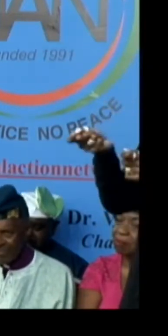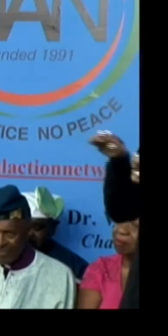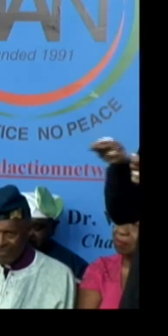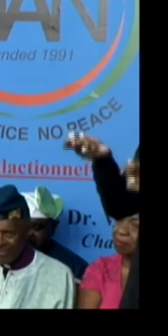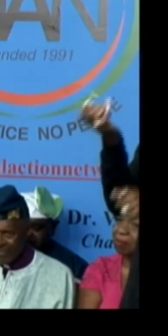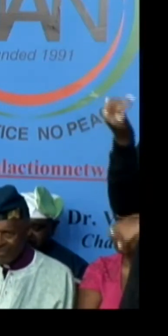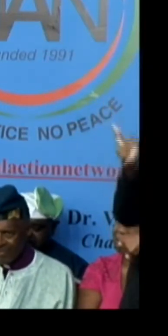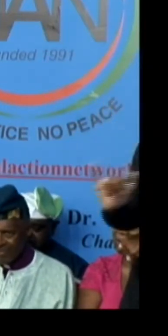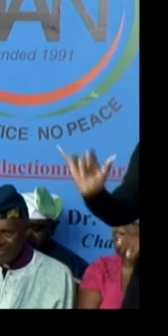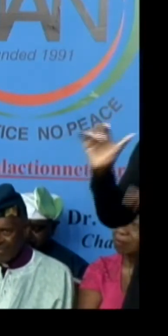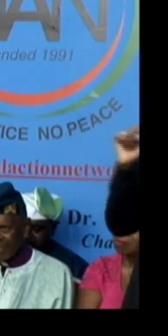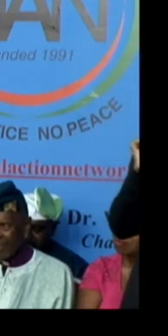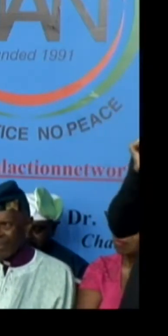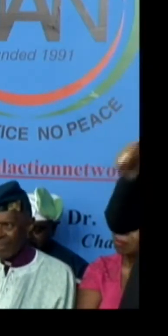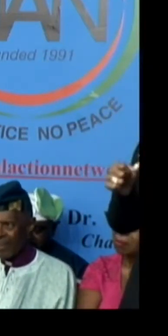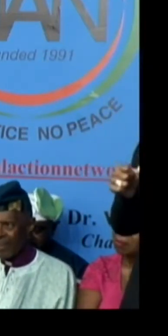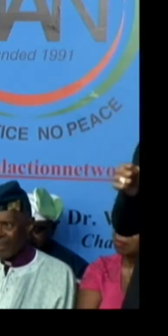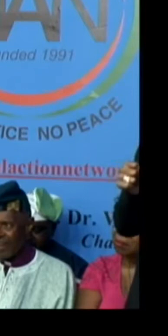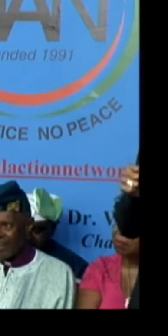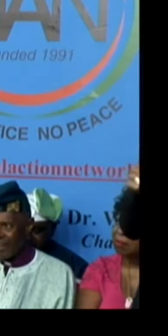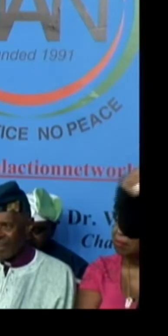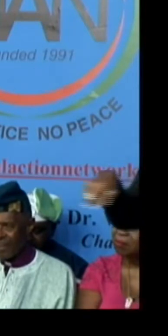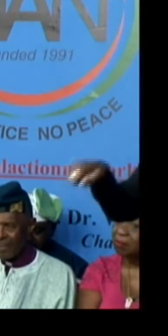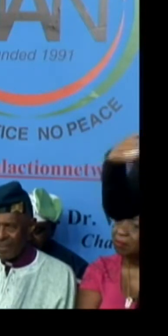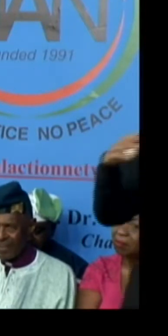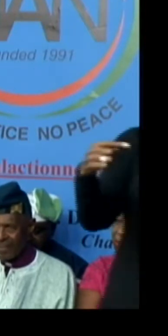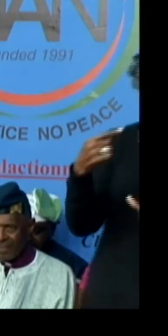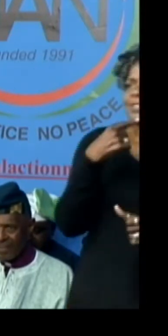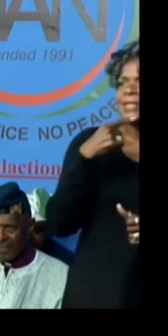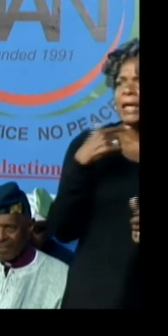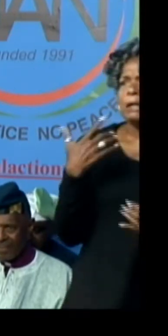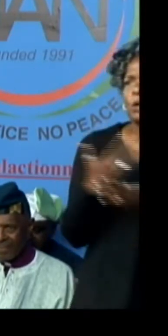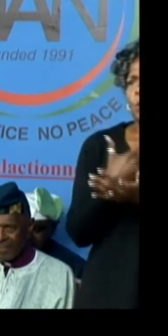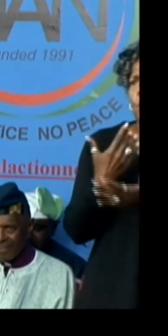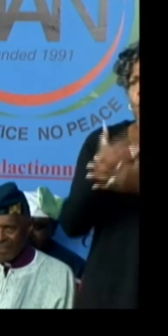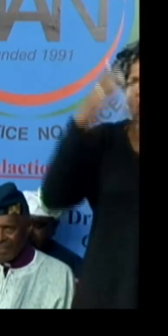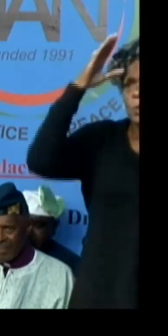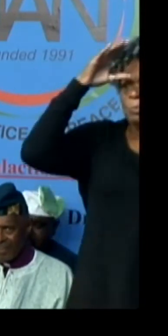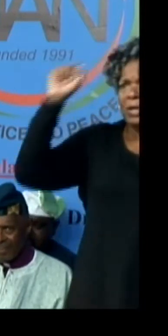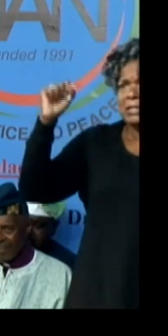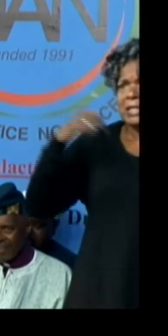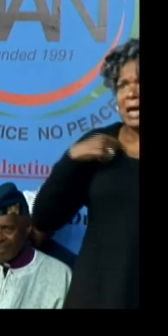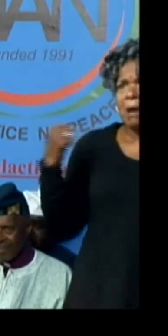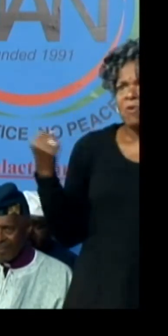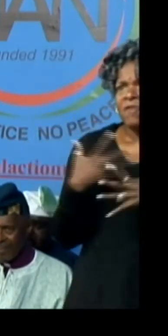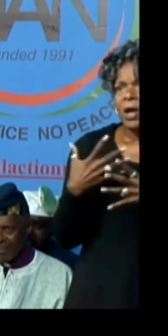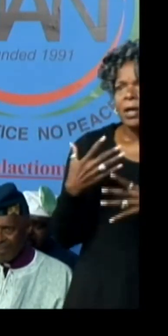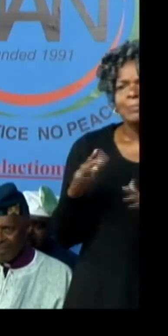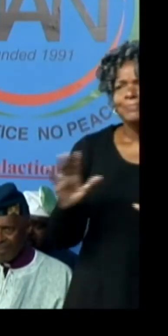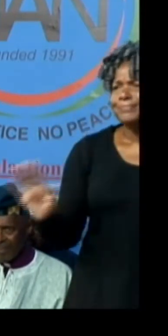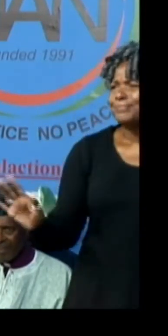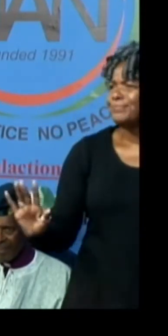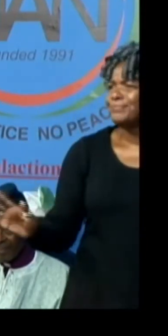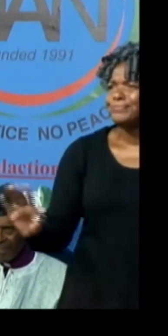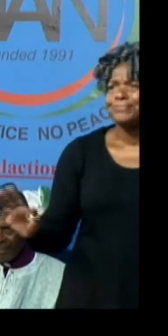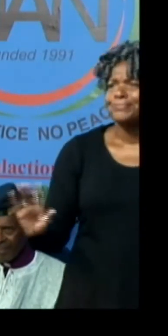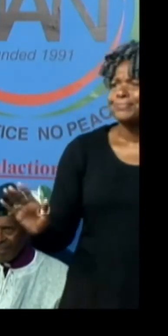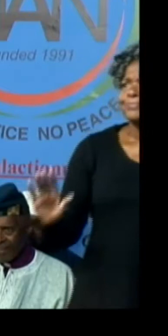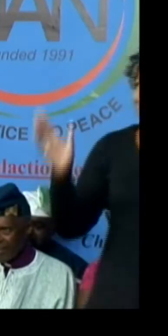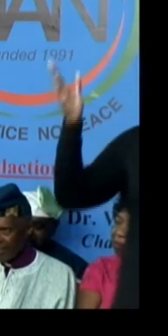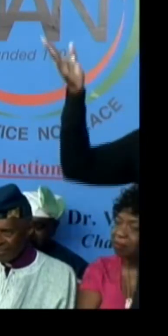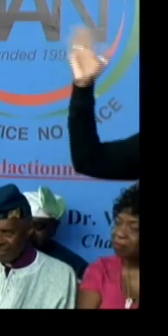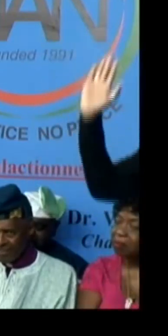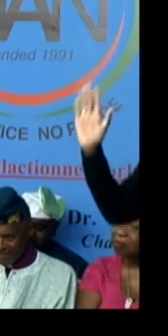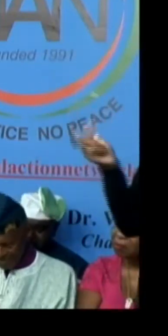are reacting to Trump, but Trump cannot stop the powers that nature directed